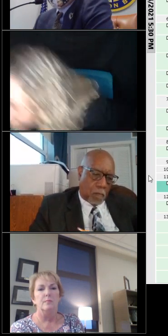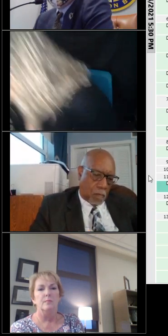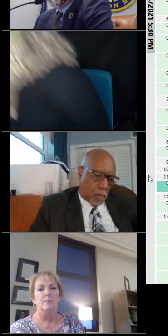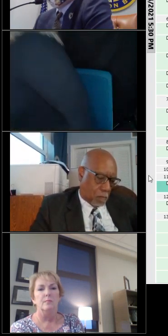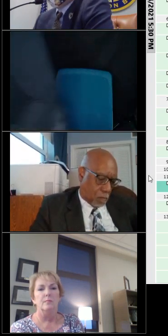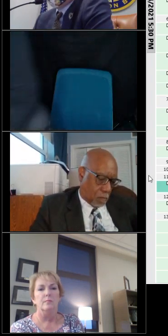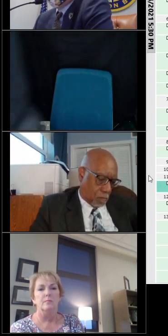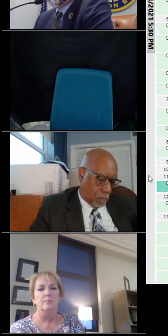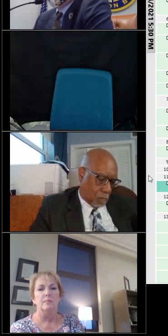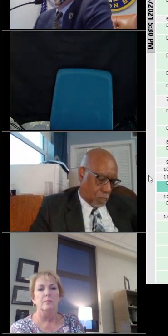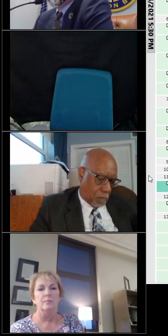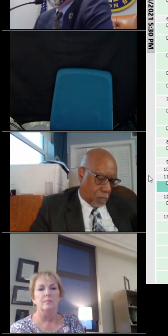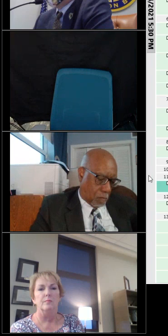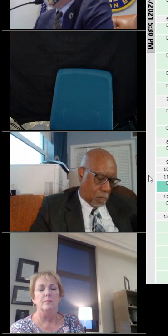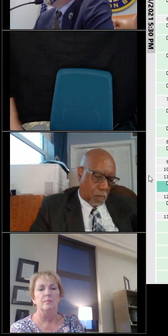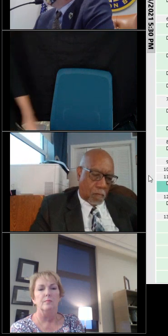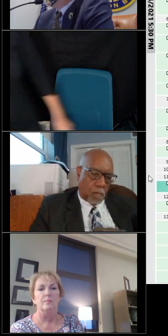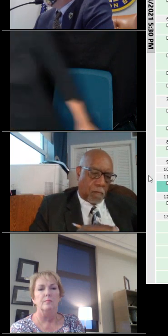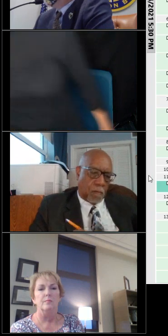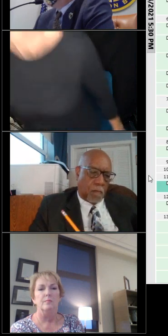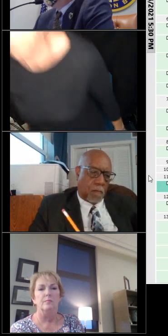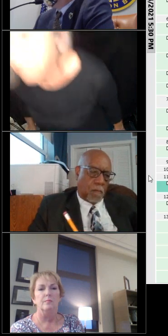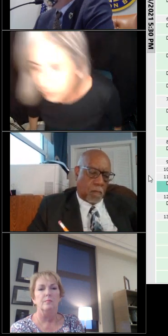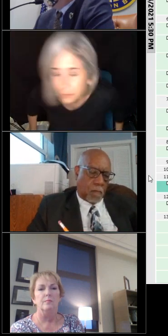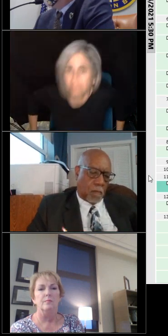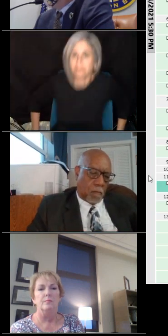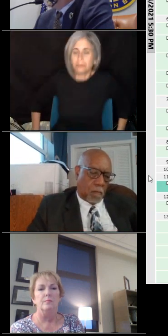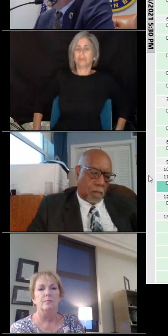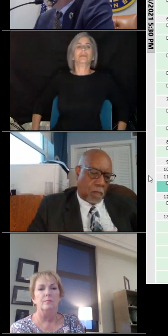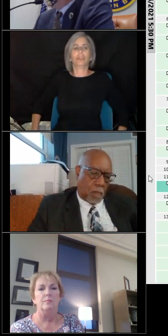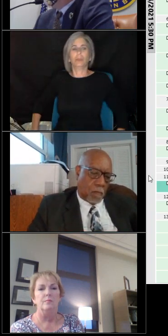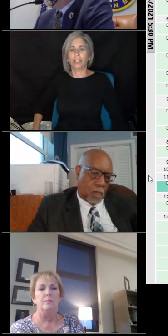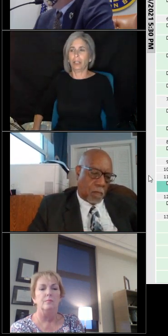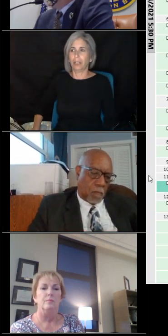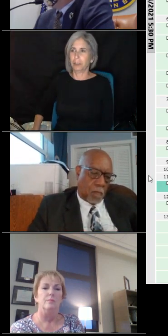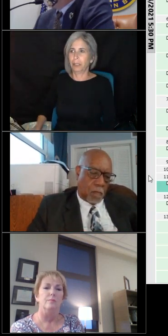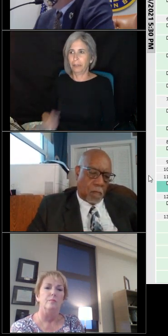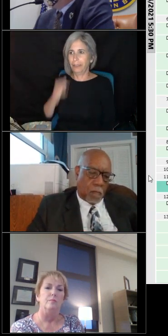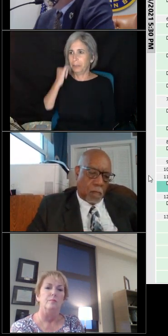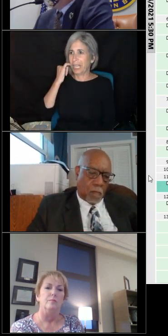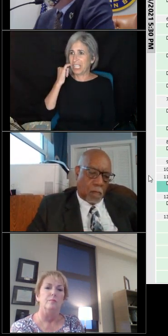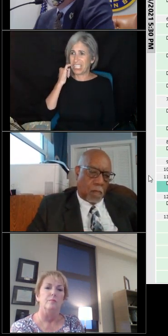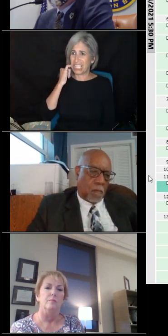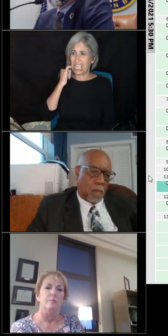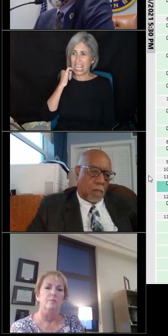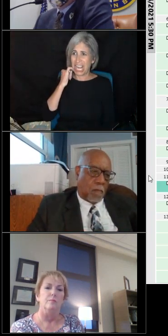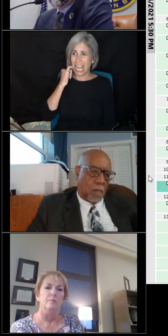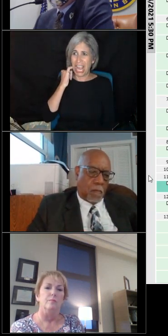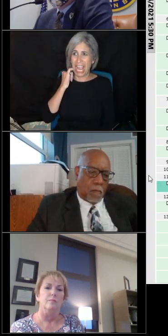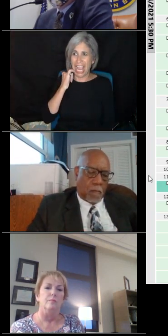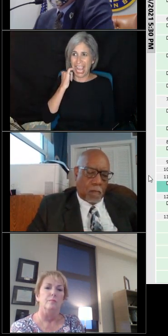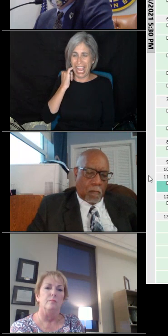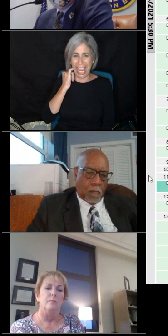And so that may be a little bit higher than some of our other facilities because of the capability and the large numbers that may gather.